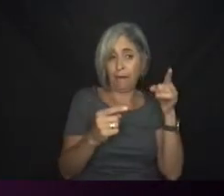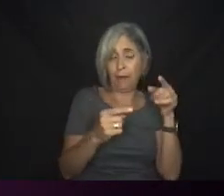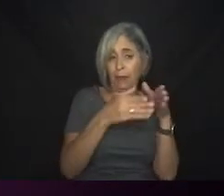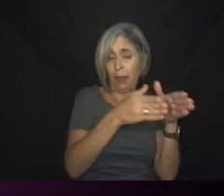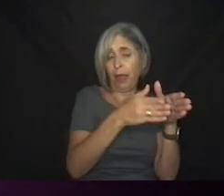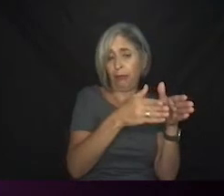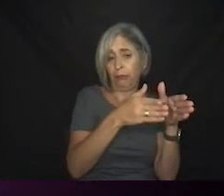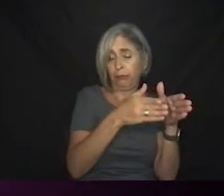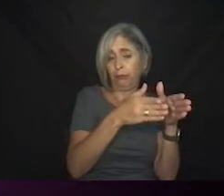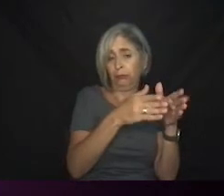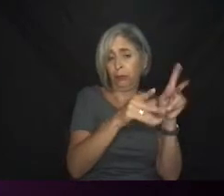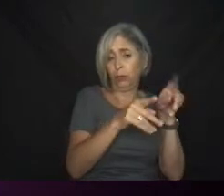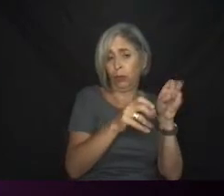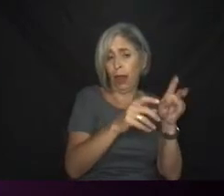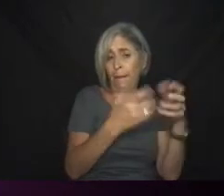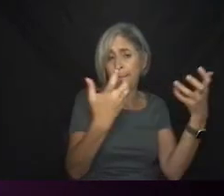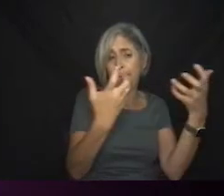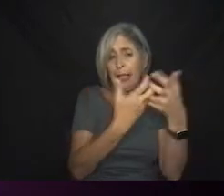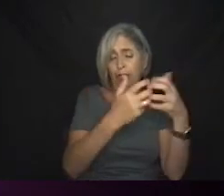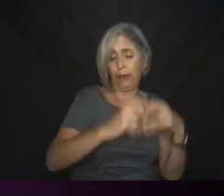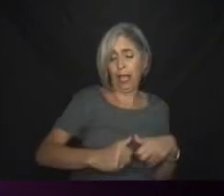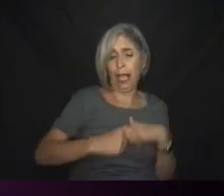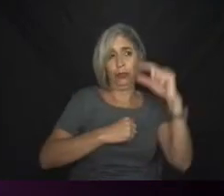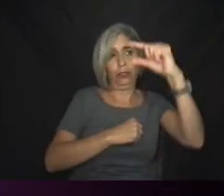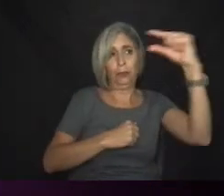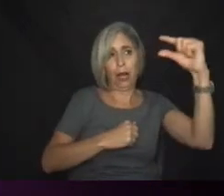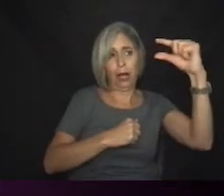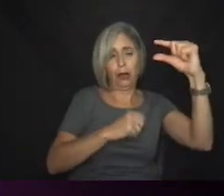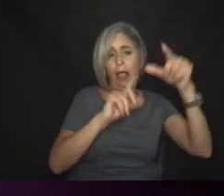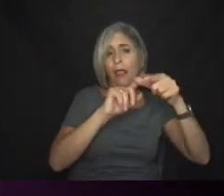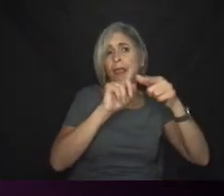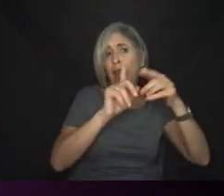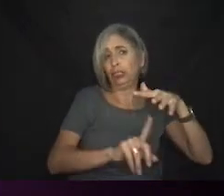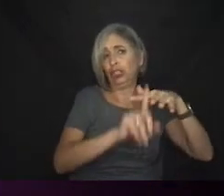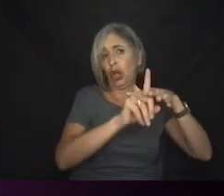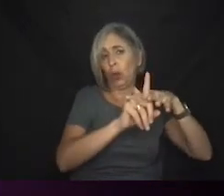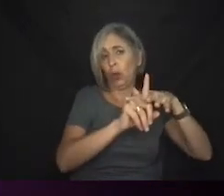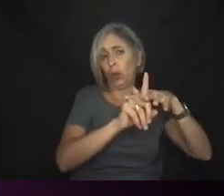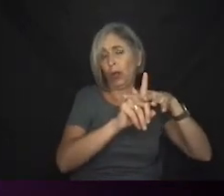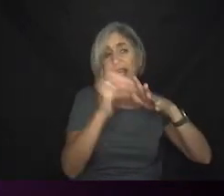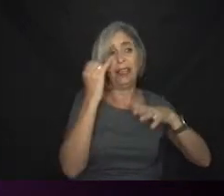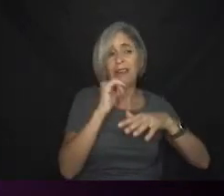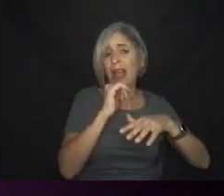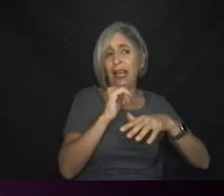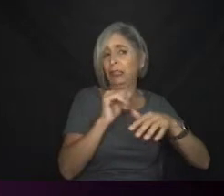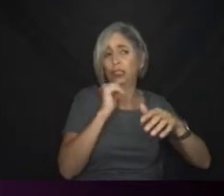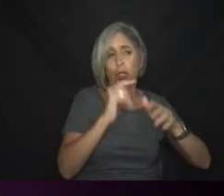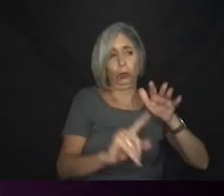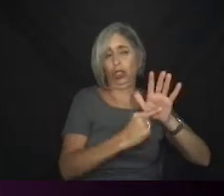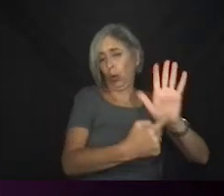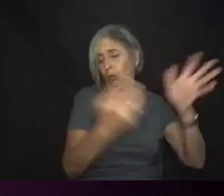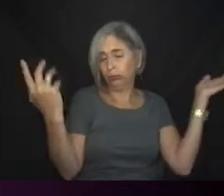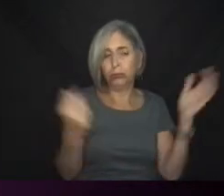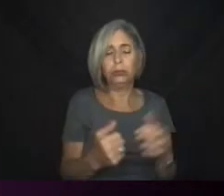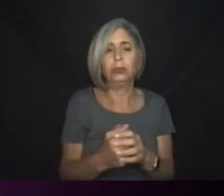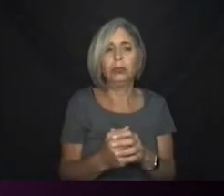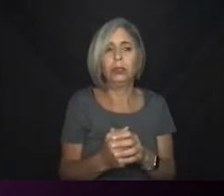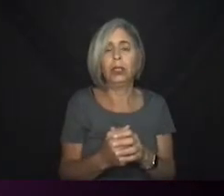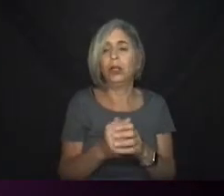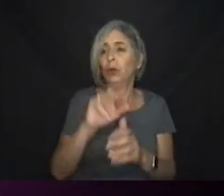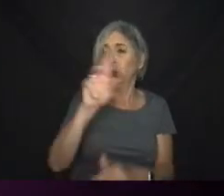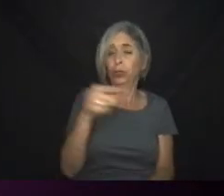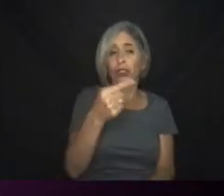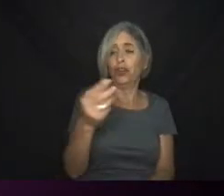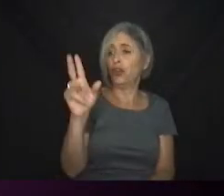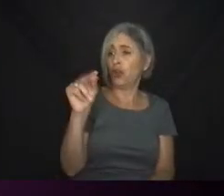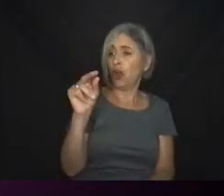matches my actual address bar, then show the component. If not, show nothing. So that's what we'll do. We'll return null by